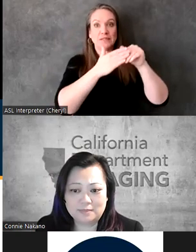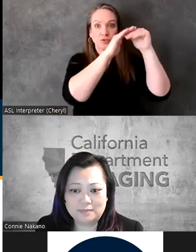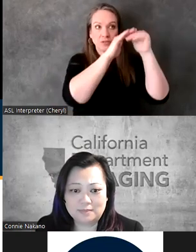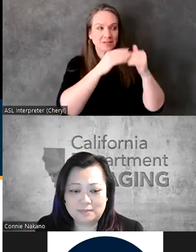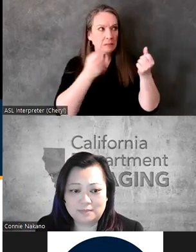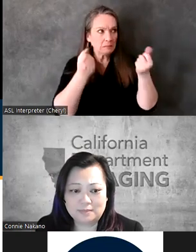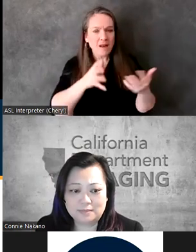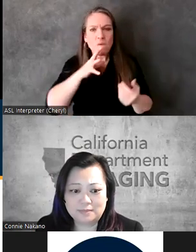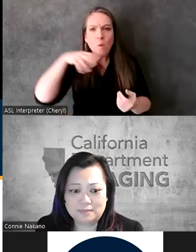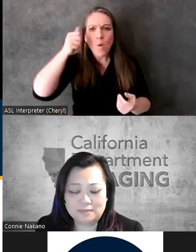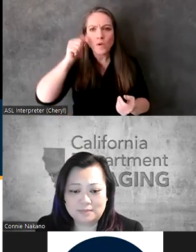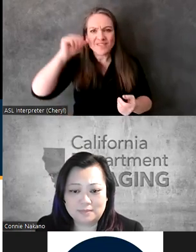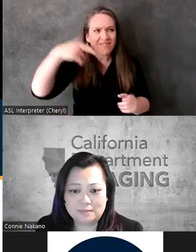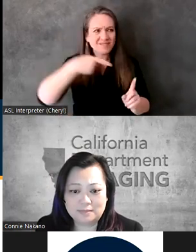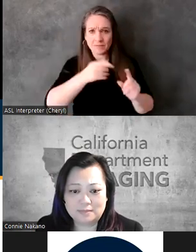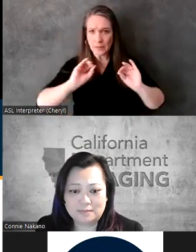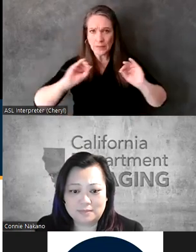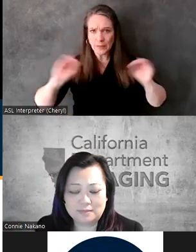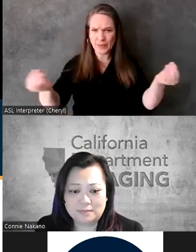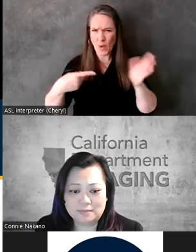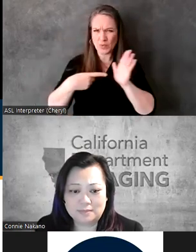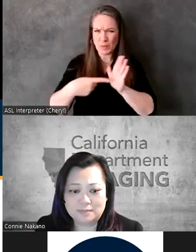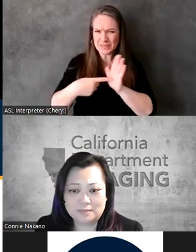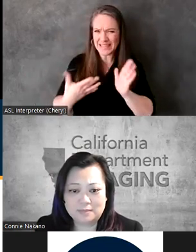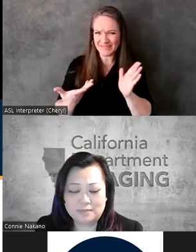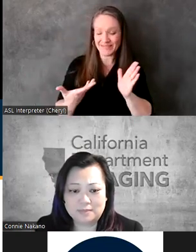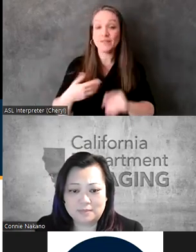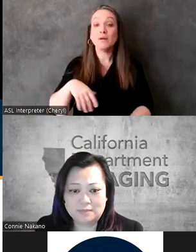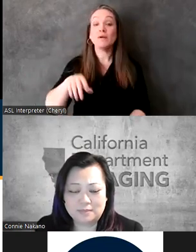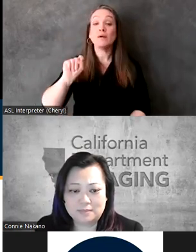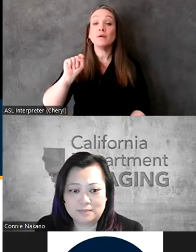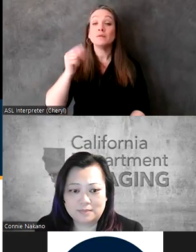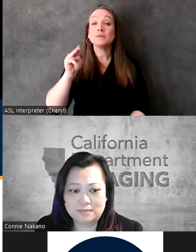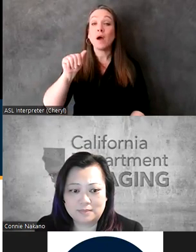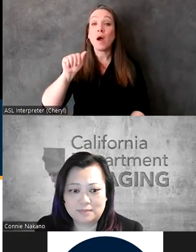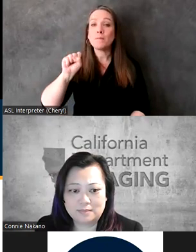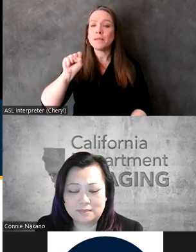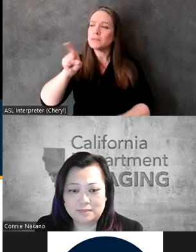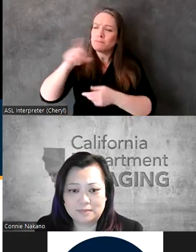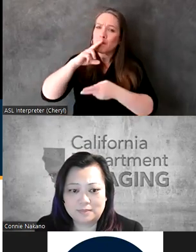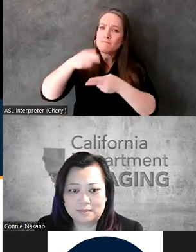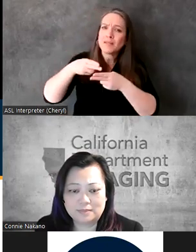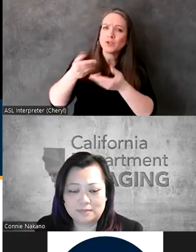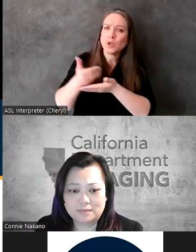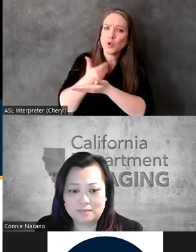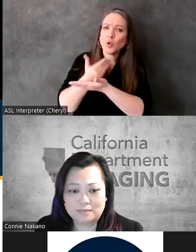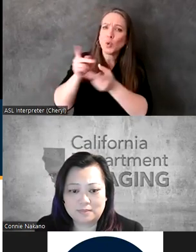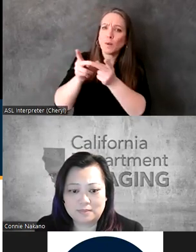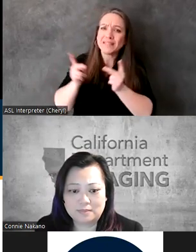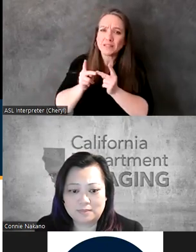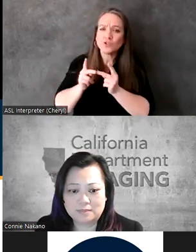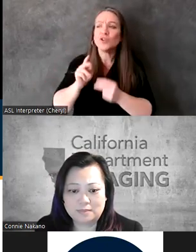unrepresented. I was curious, in the beginning, Thomas mentioned a new position or a funding for